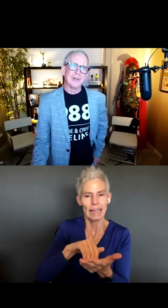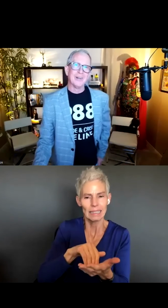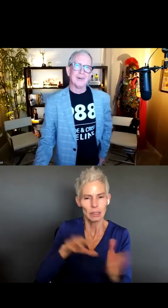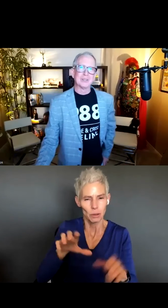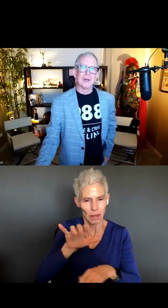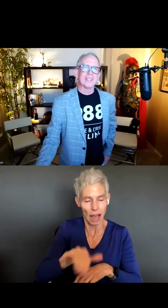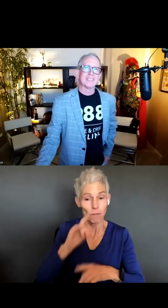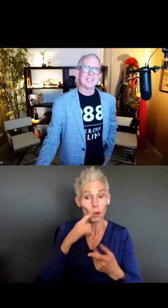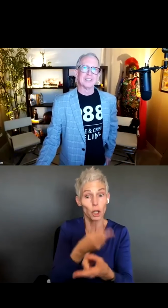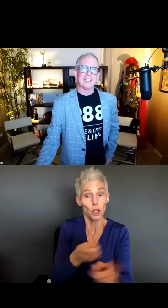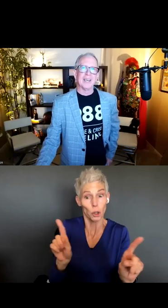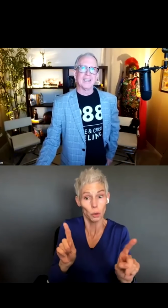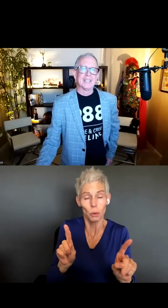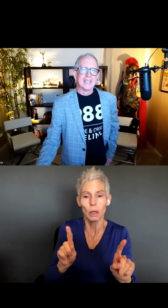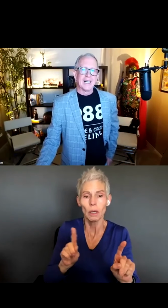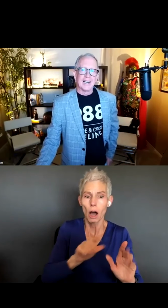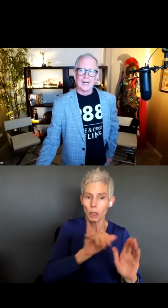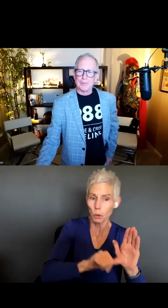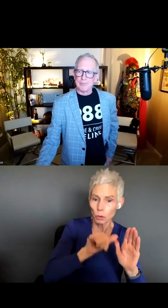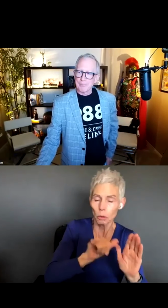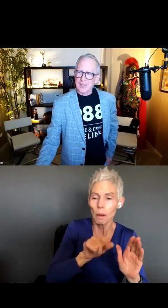you who are joining us here today.